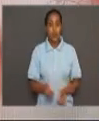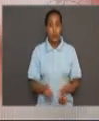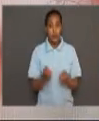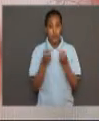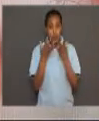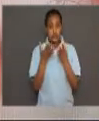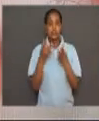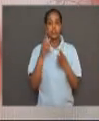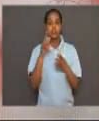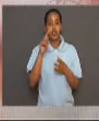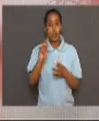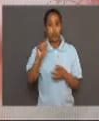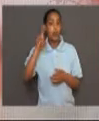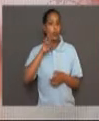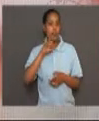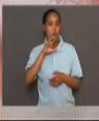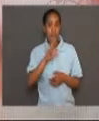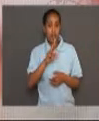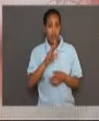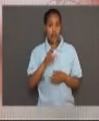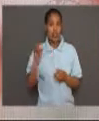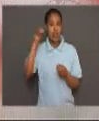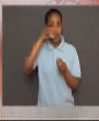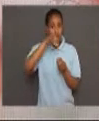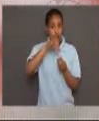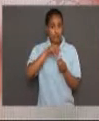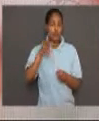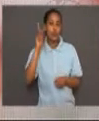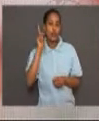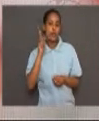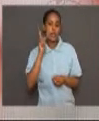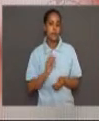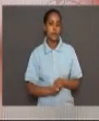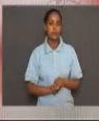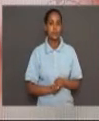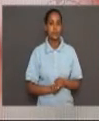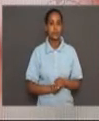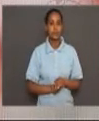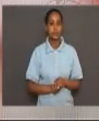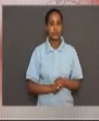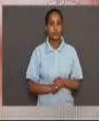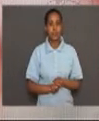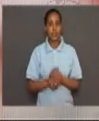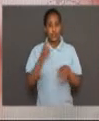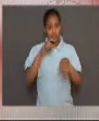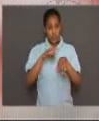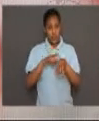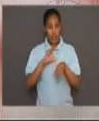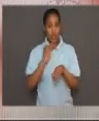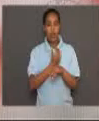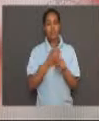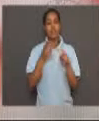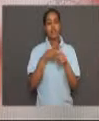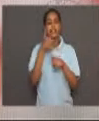Most thermoplastics are addition polymers. It is time for